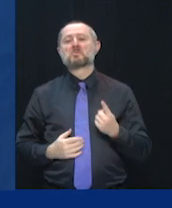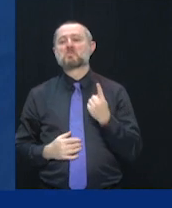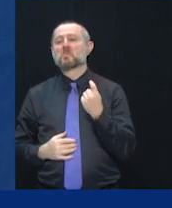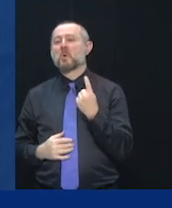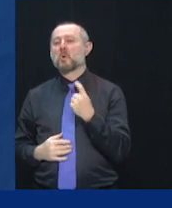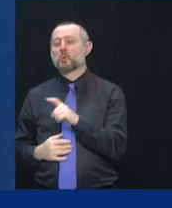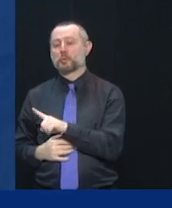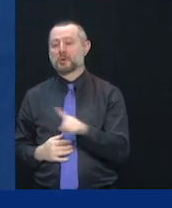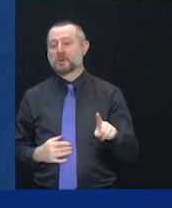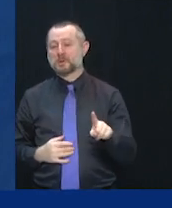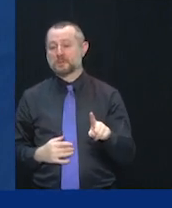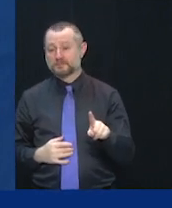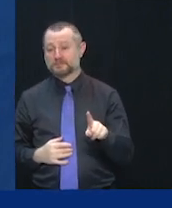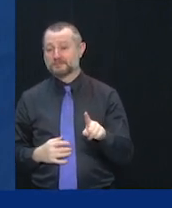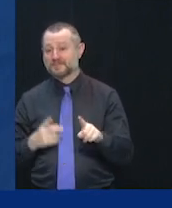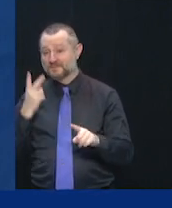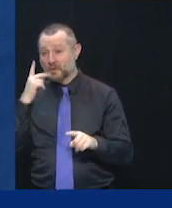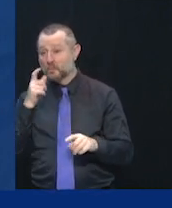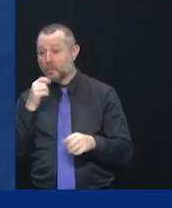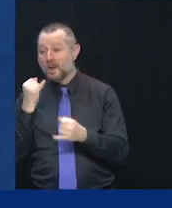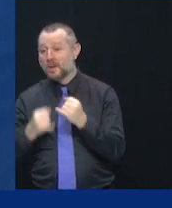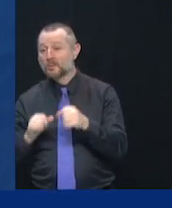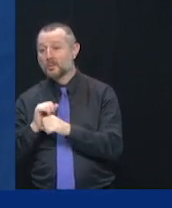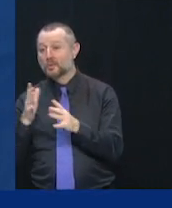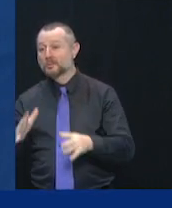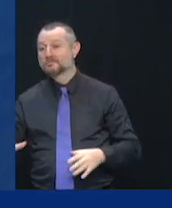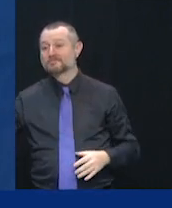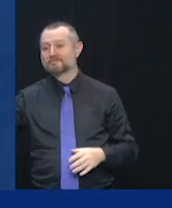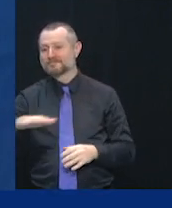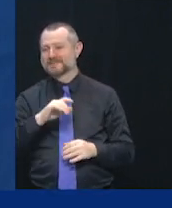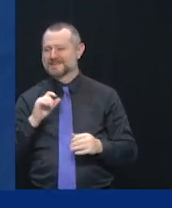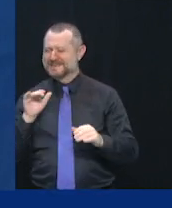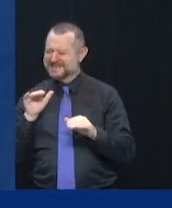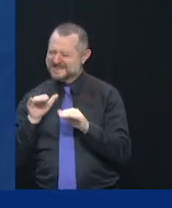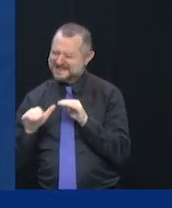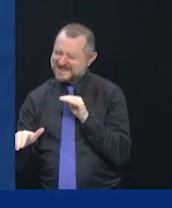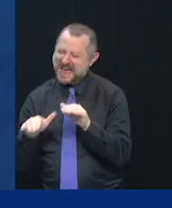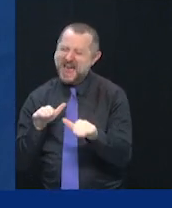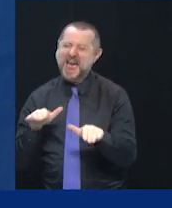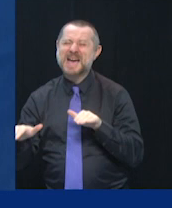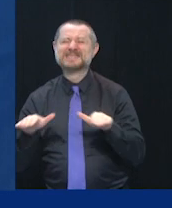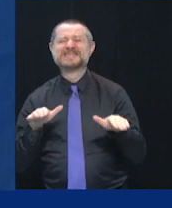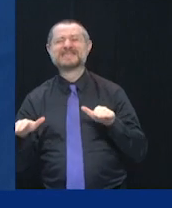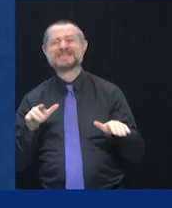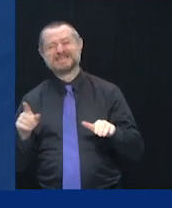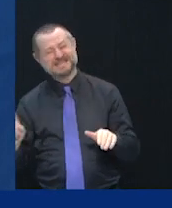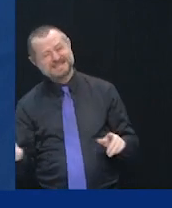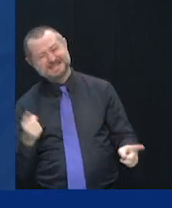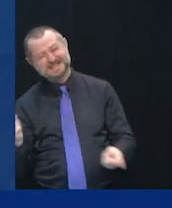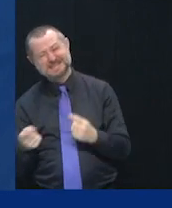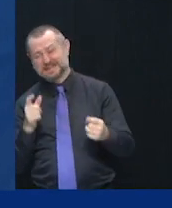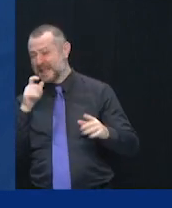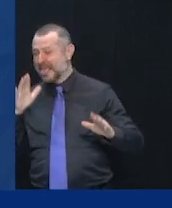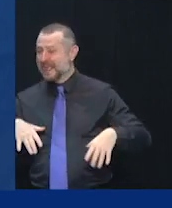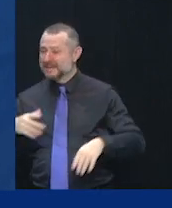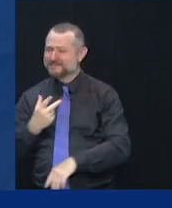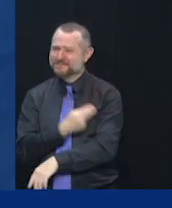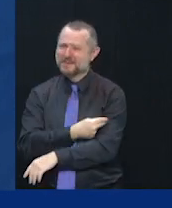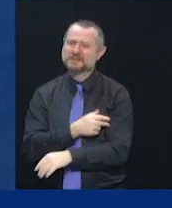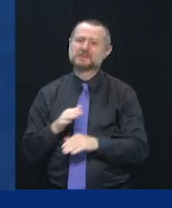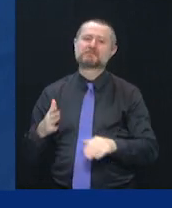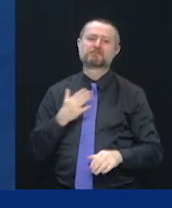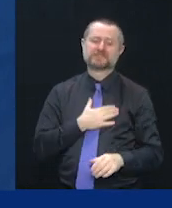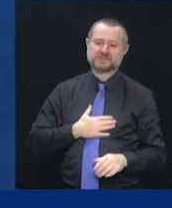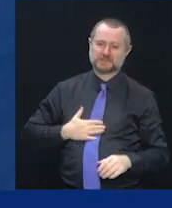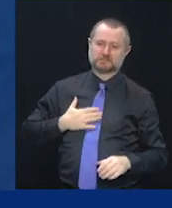last workers. Please go back and appeal to them 1 more time, the people who haven't taken it. Talk to